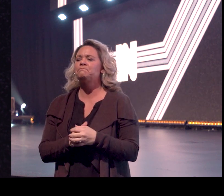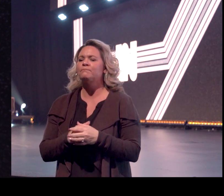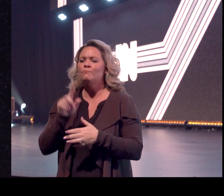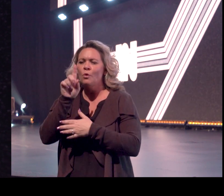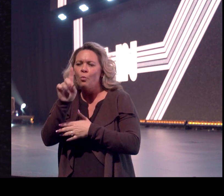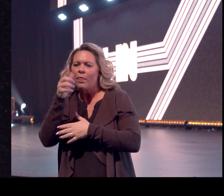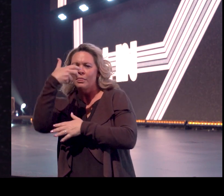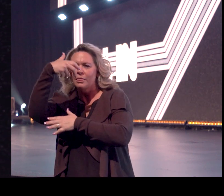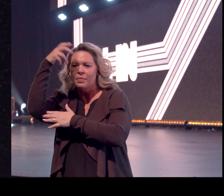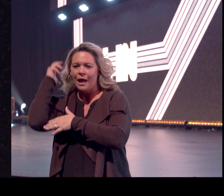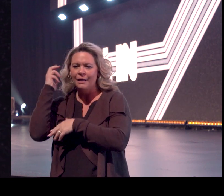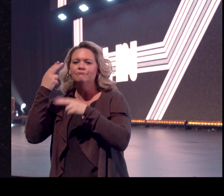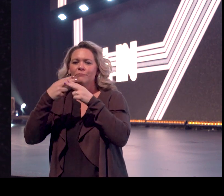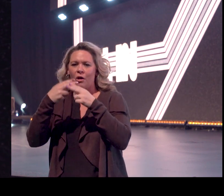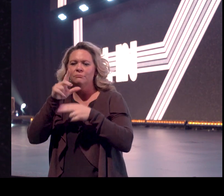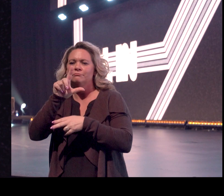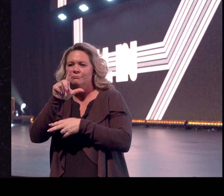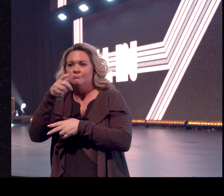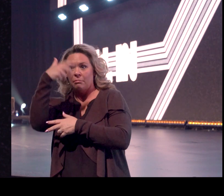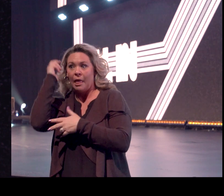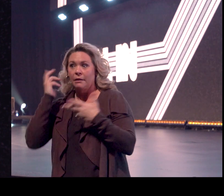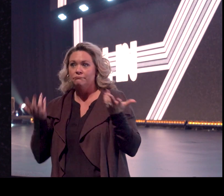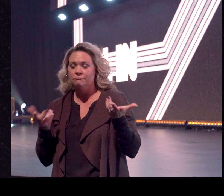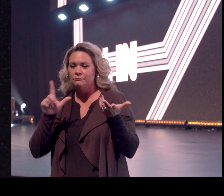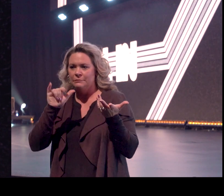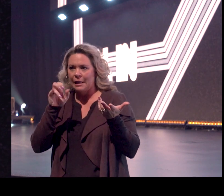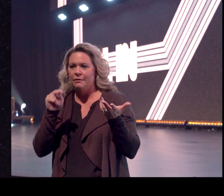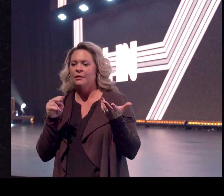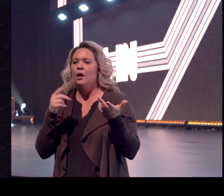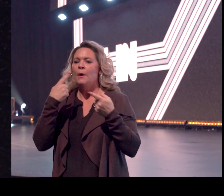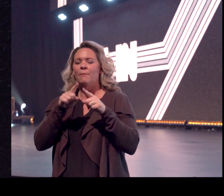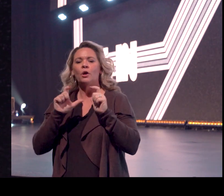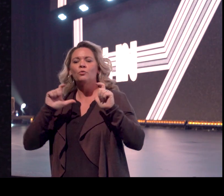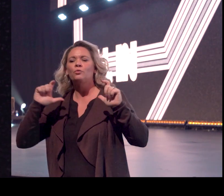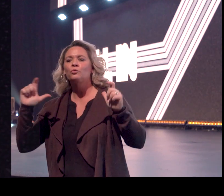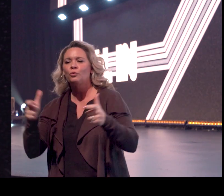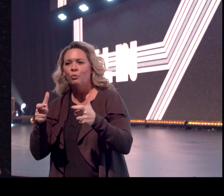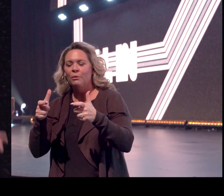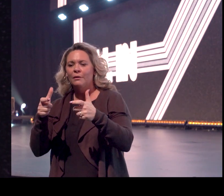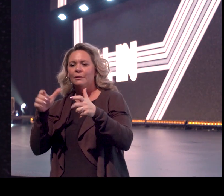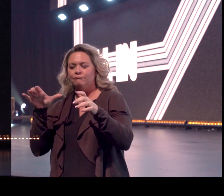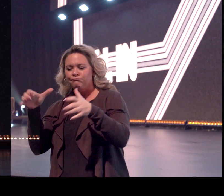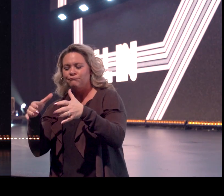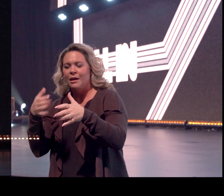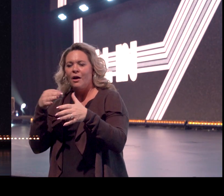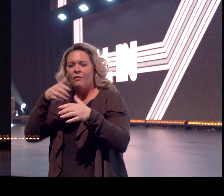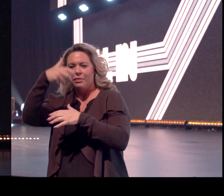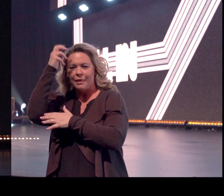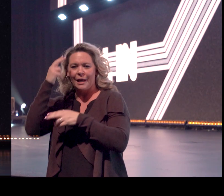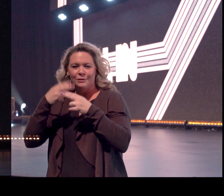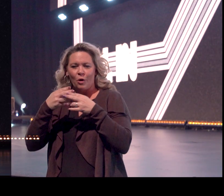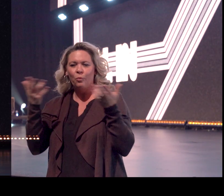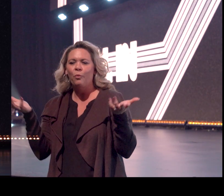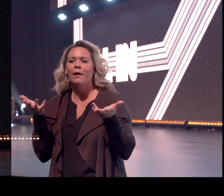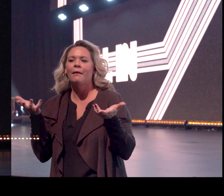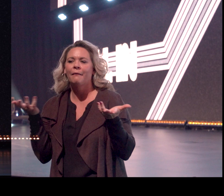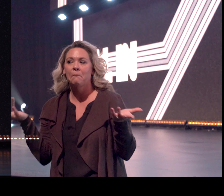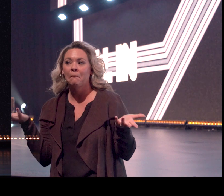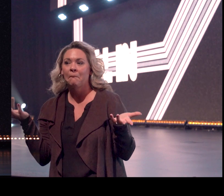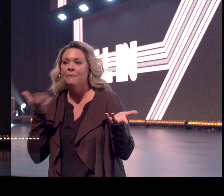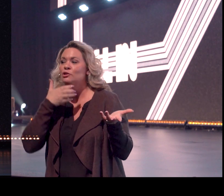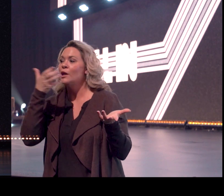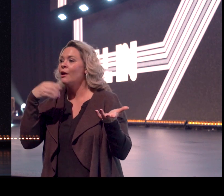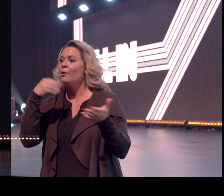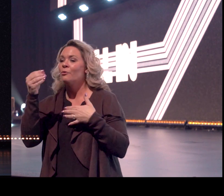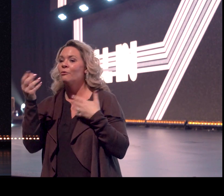this out. One lion is called a lion. But if you get a group of lions together, what do we call a group of